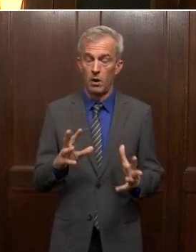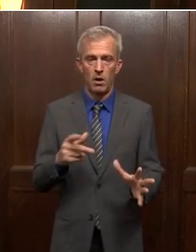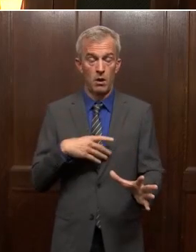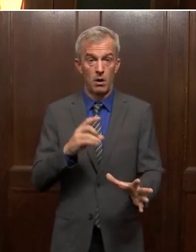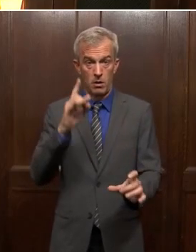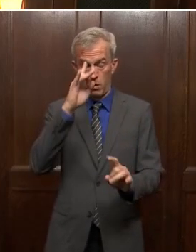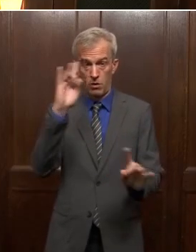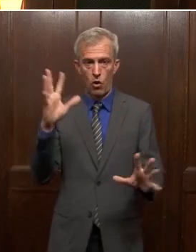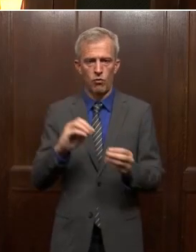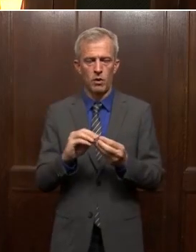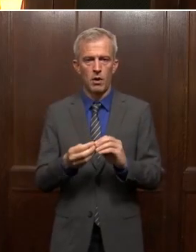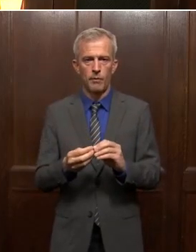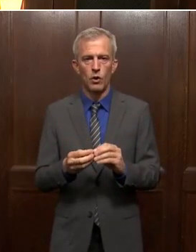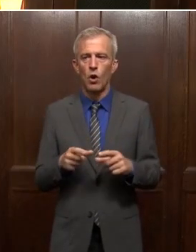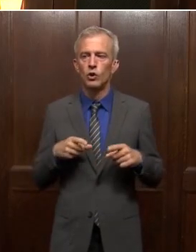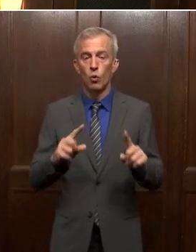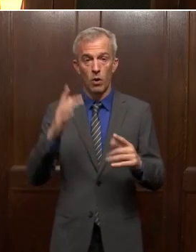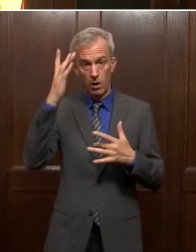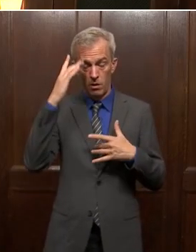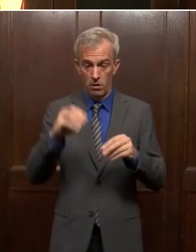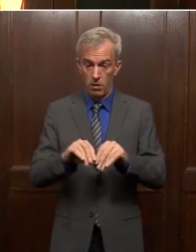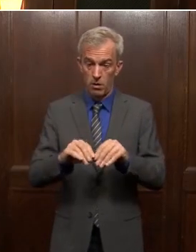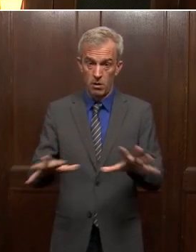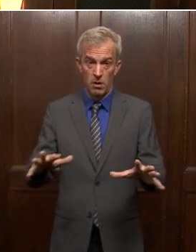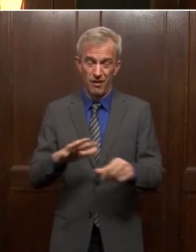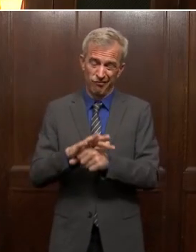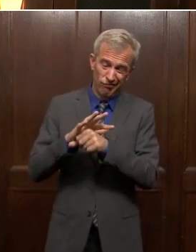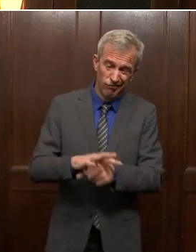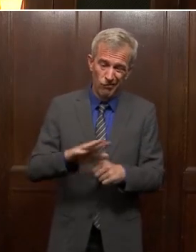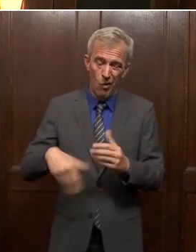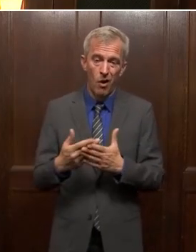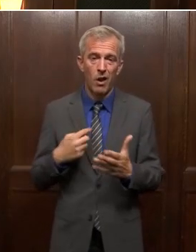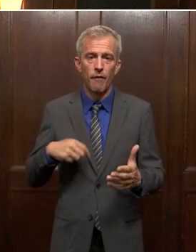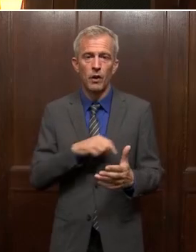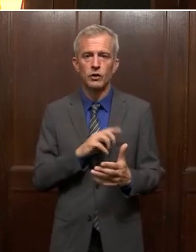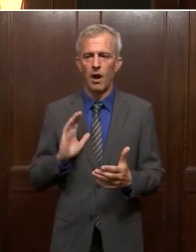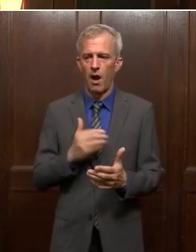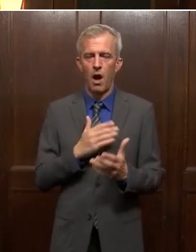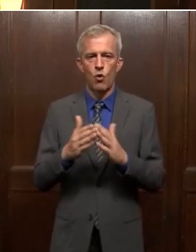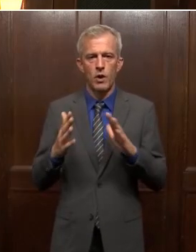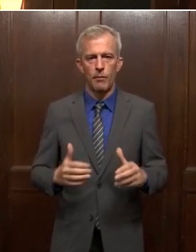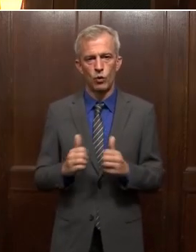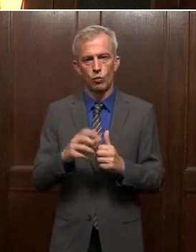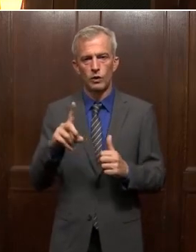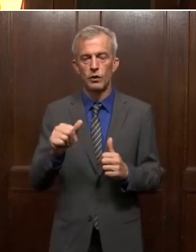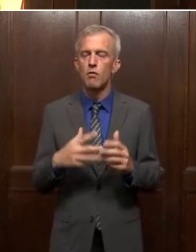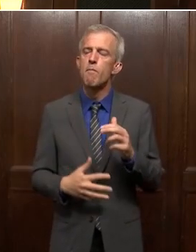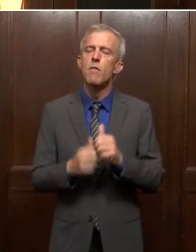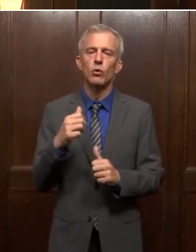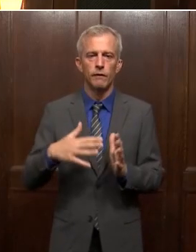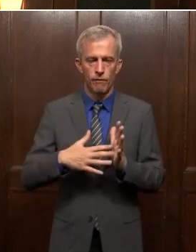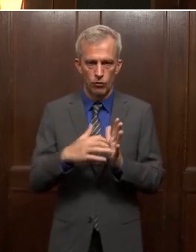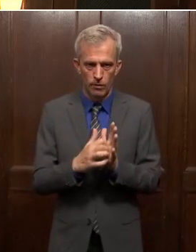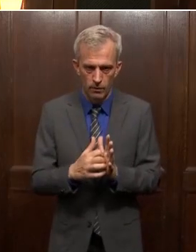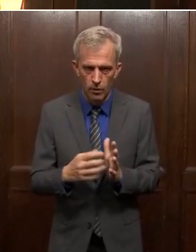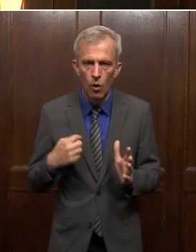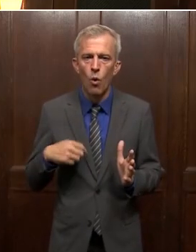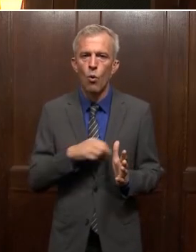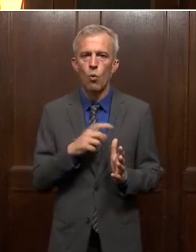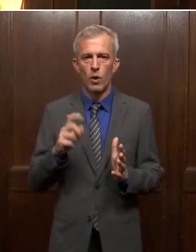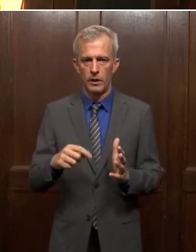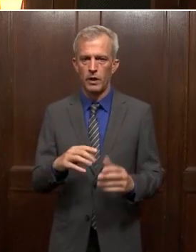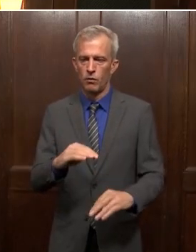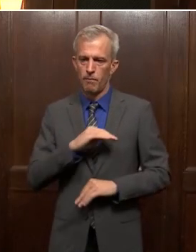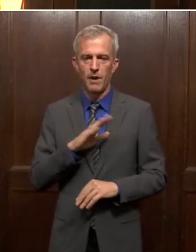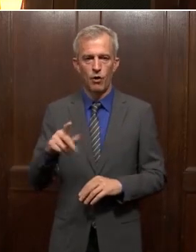number. So while this pandemic has strained all of us, our neighbors with disabilities are among the most vulnerable, and we need to meet their